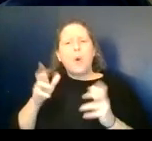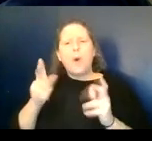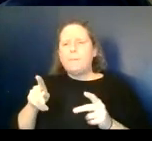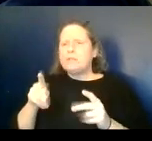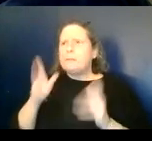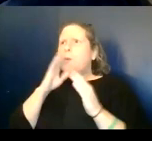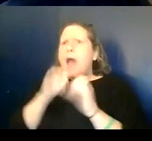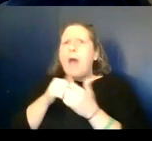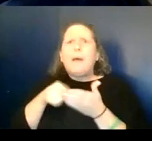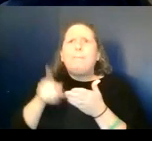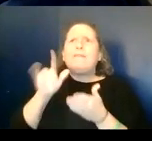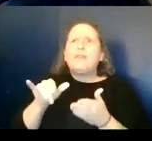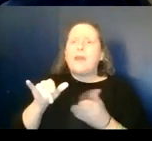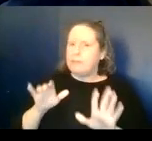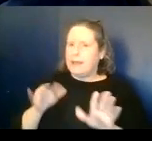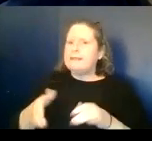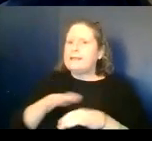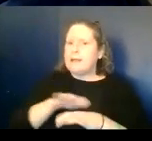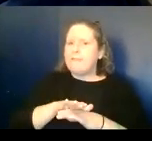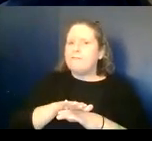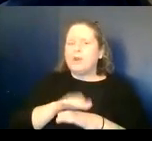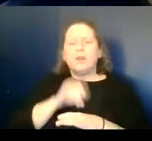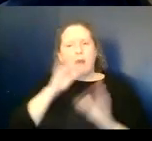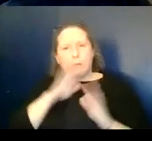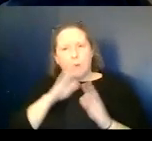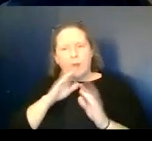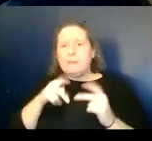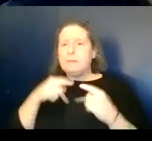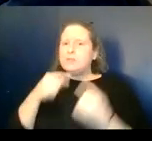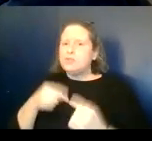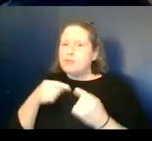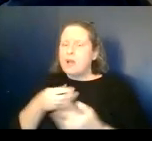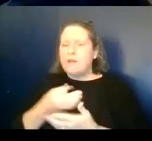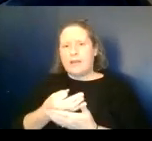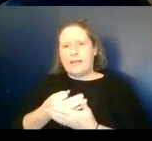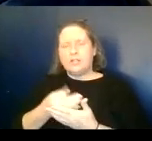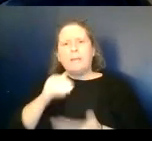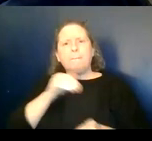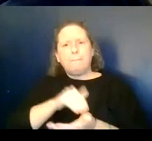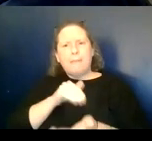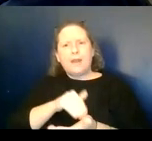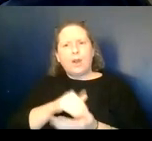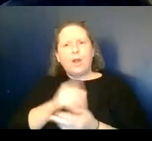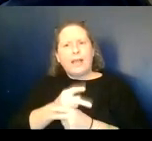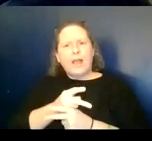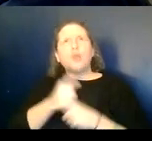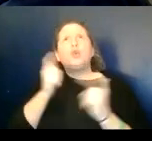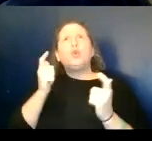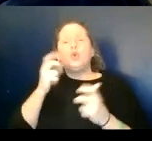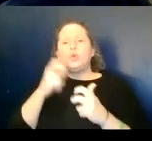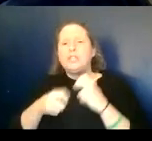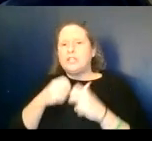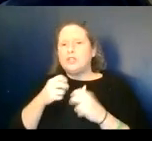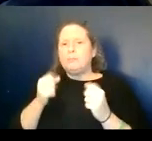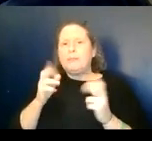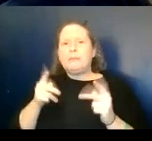We know that a lot of folks are struggling financially, and medical care is a huge, huge issue for most people with